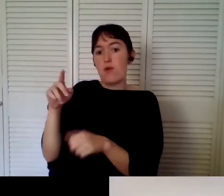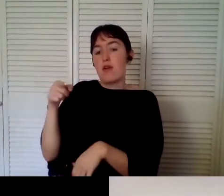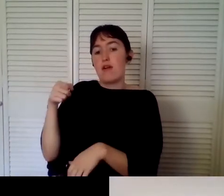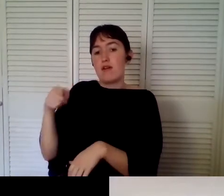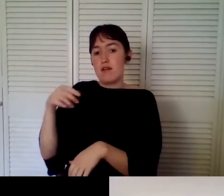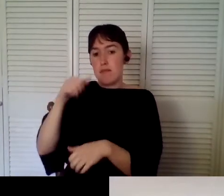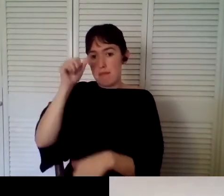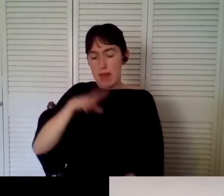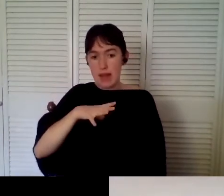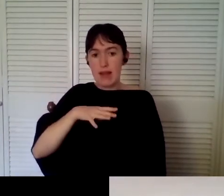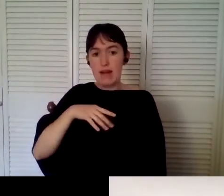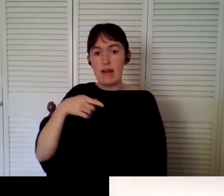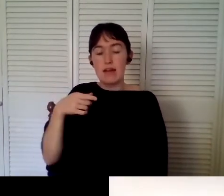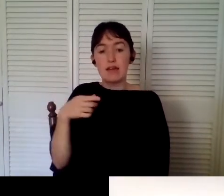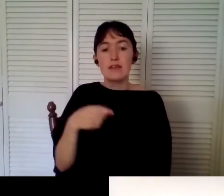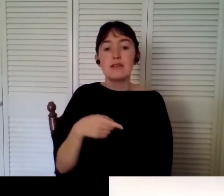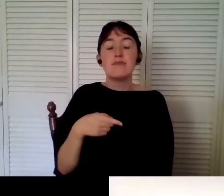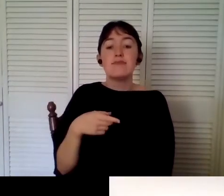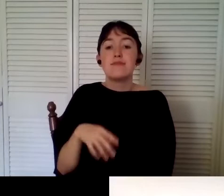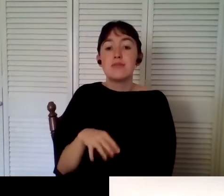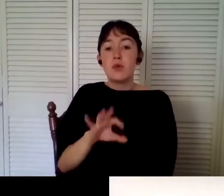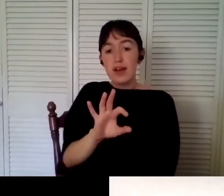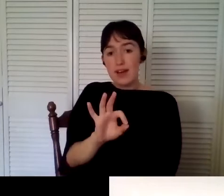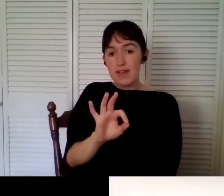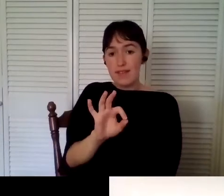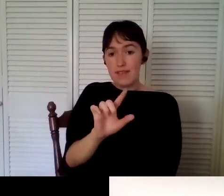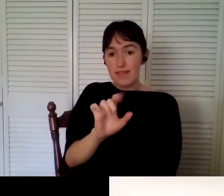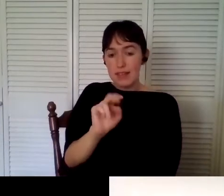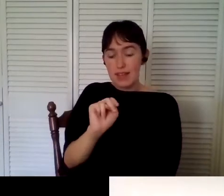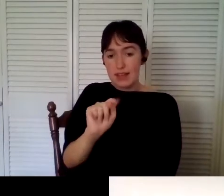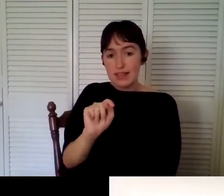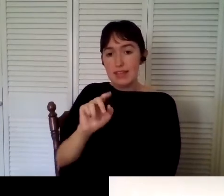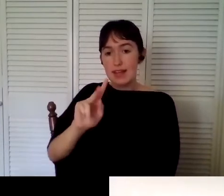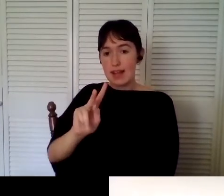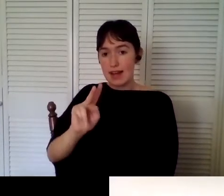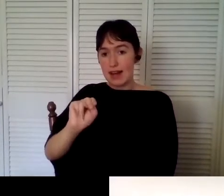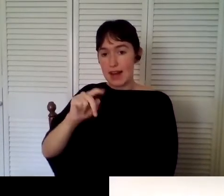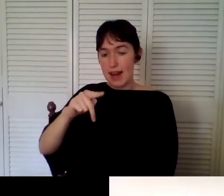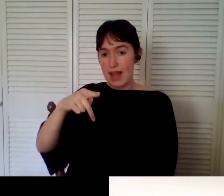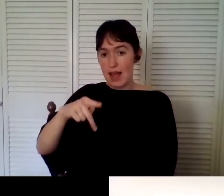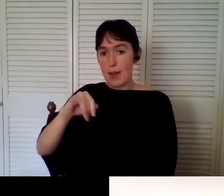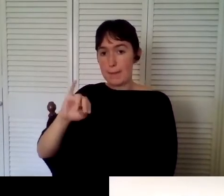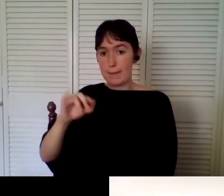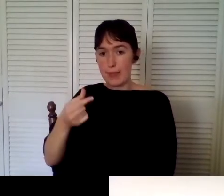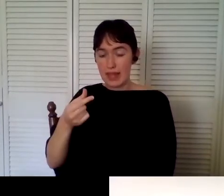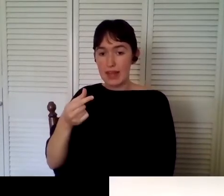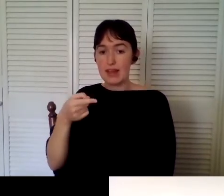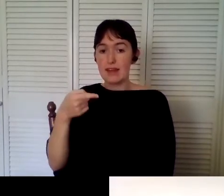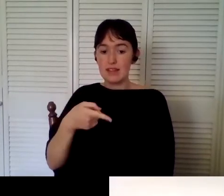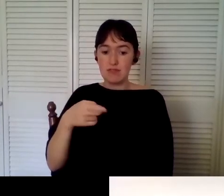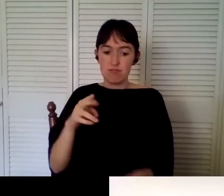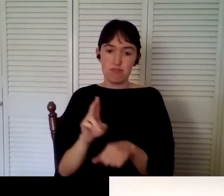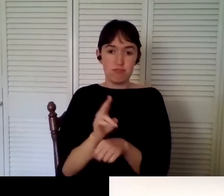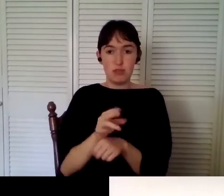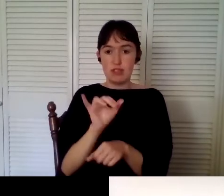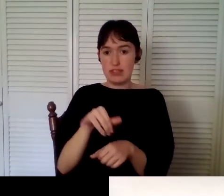Knapping. Mhm. Flint knapping is the name of the process of chipping stone tools. So Mhm. there's this misconception that men were